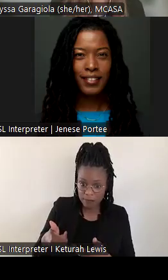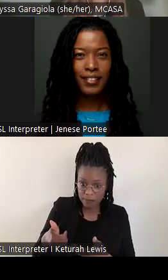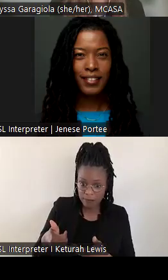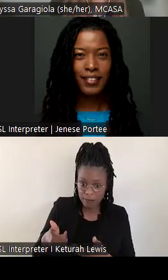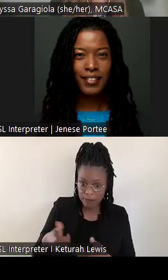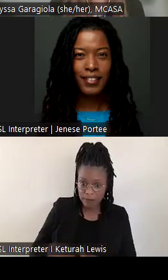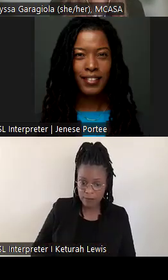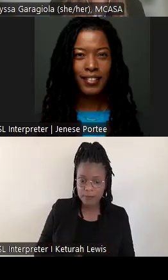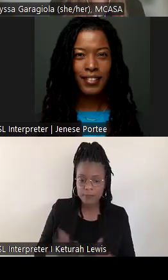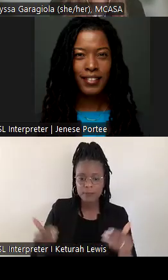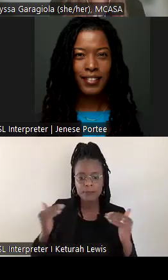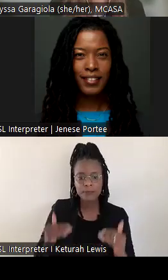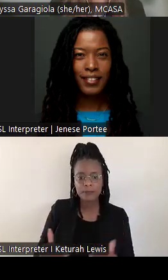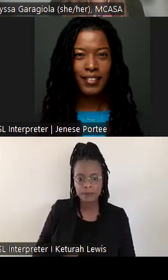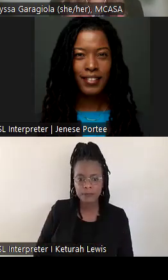Next.